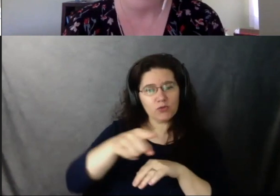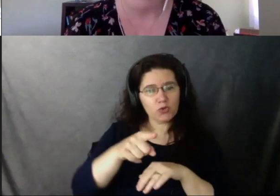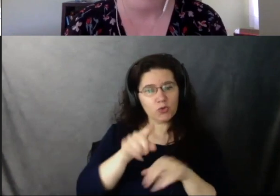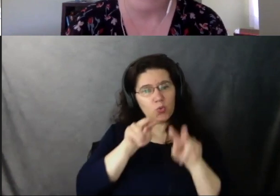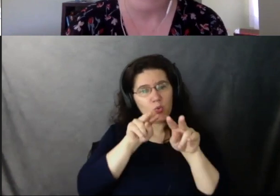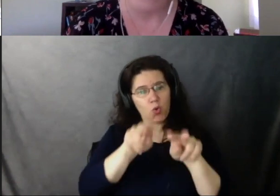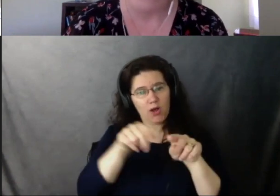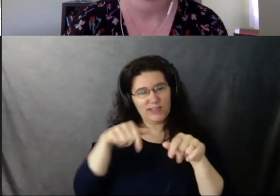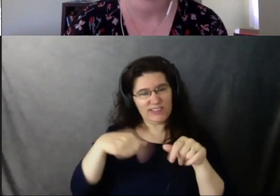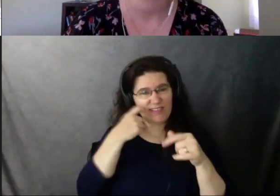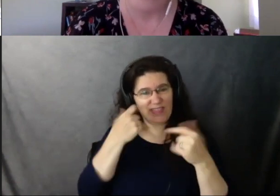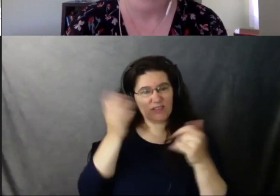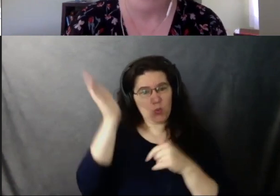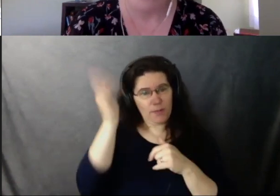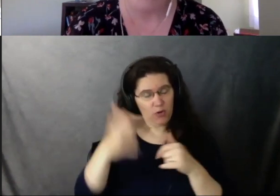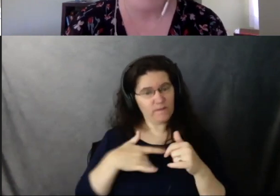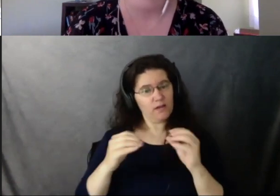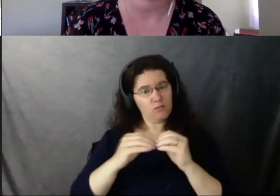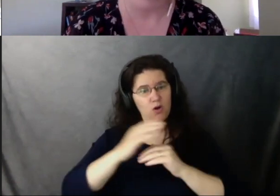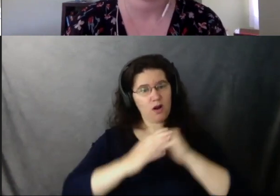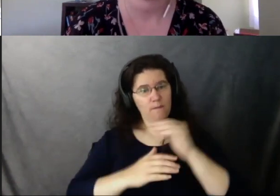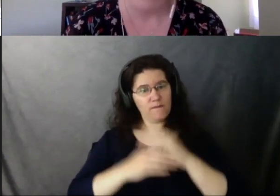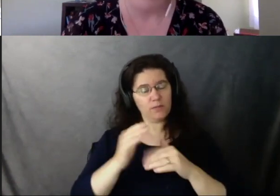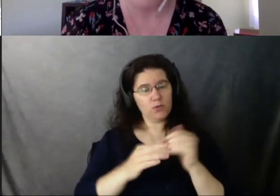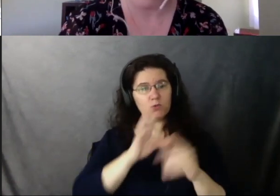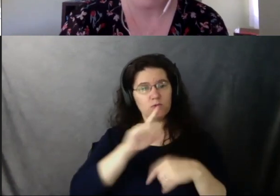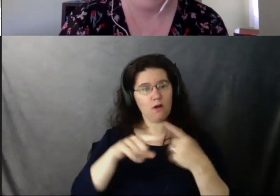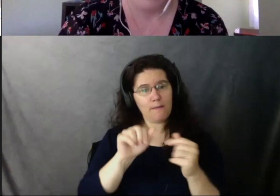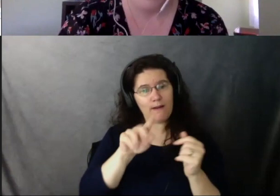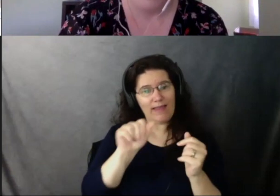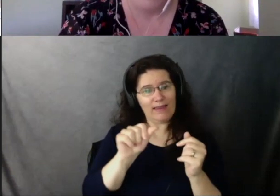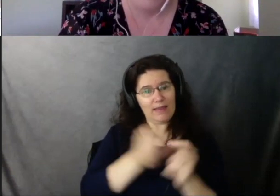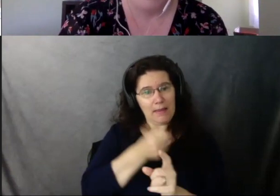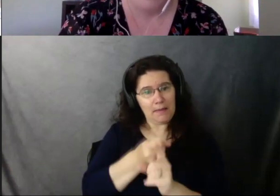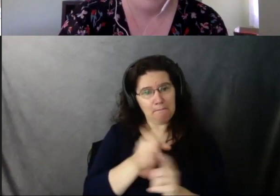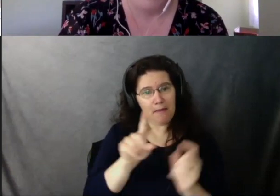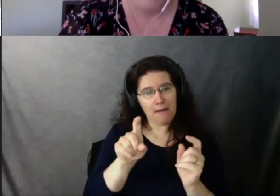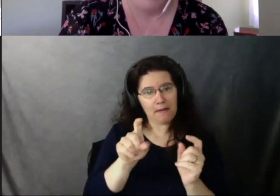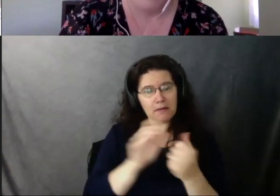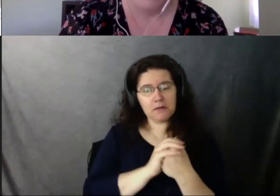confident in your ability to share about the impact of the ADA?